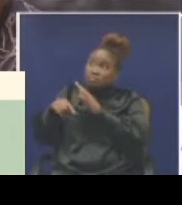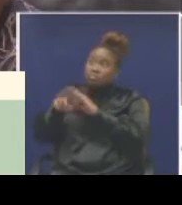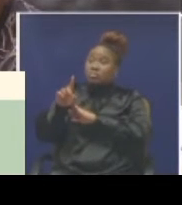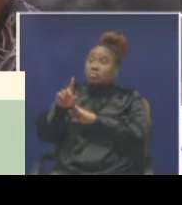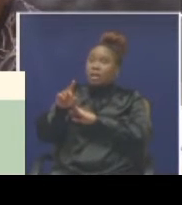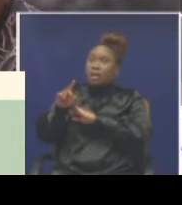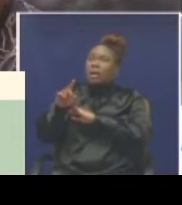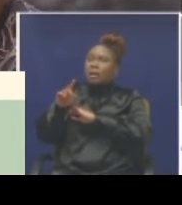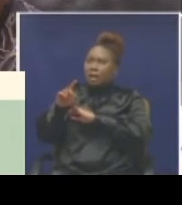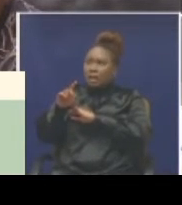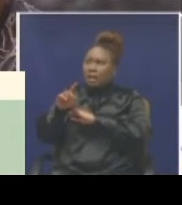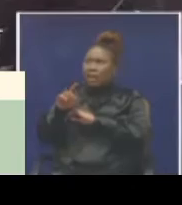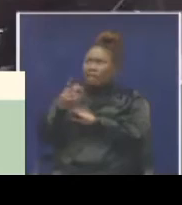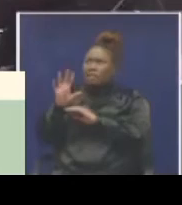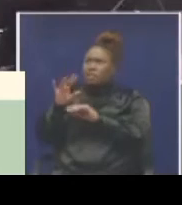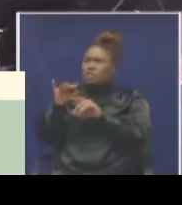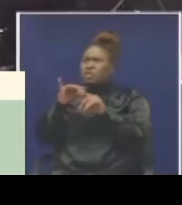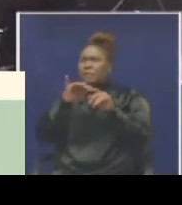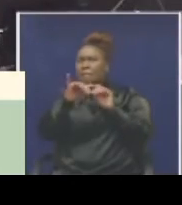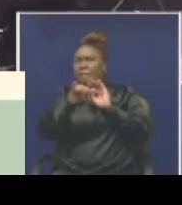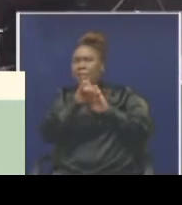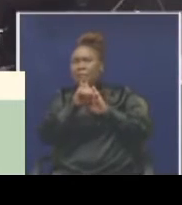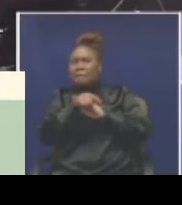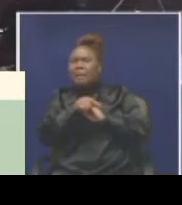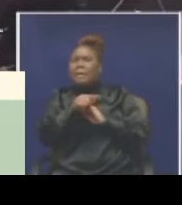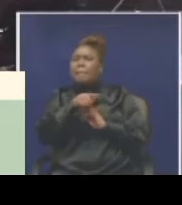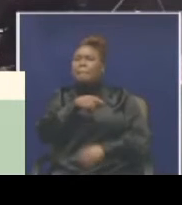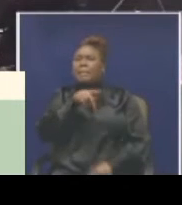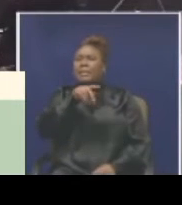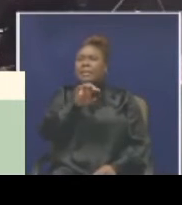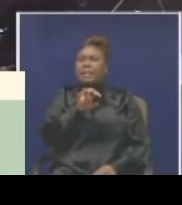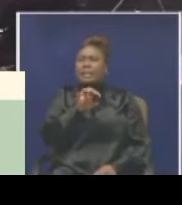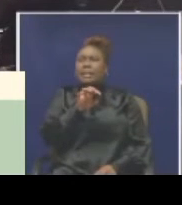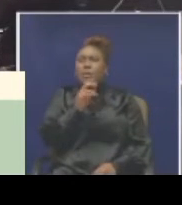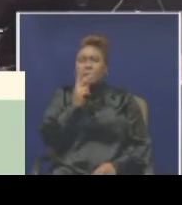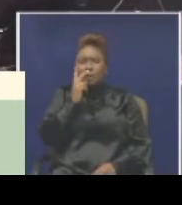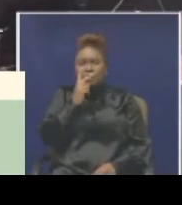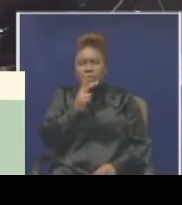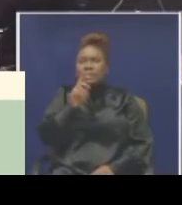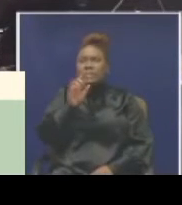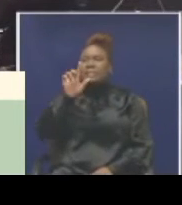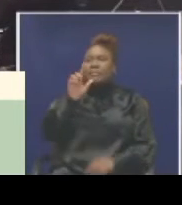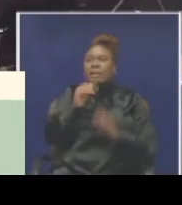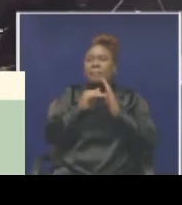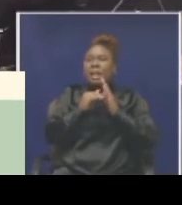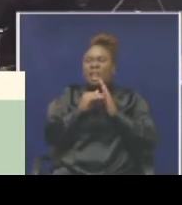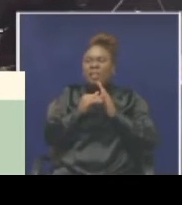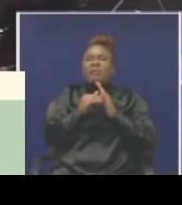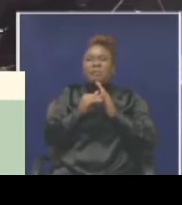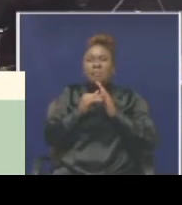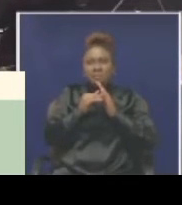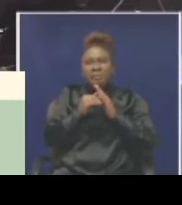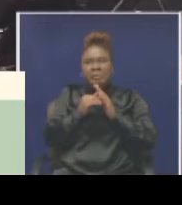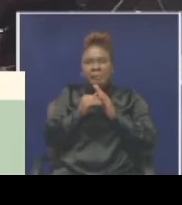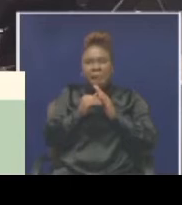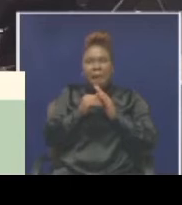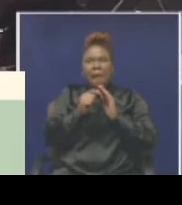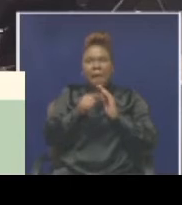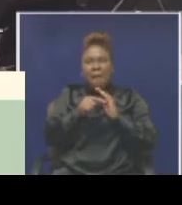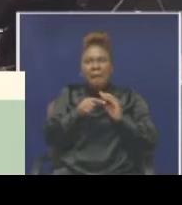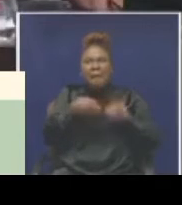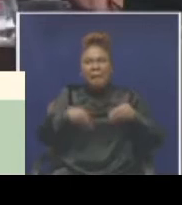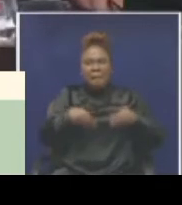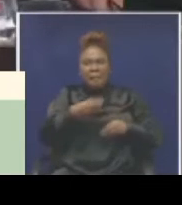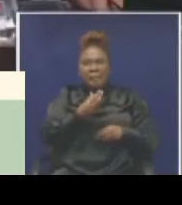Pietermaritzburg Guardians funds, an amount of 7 million, which was utilized, and the investigation